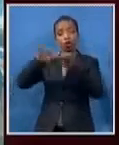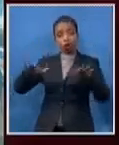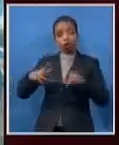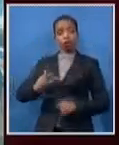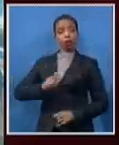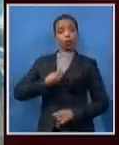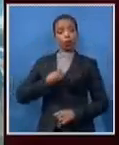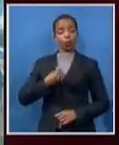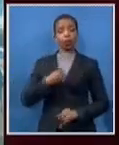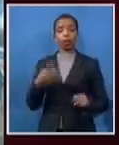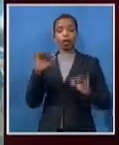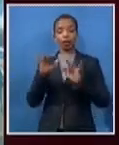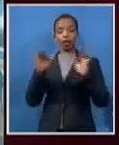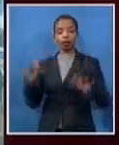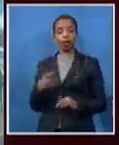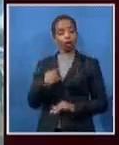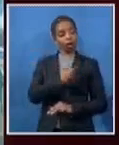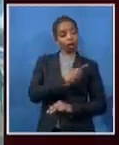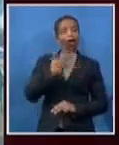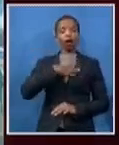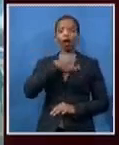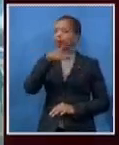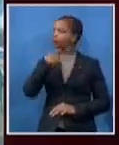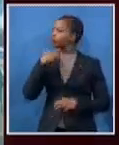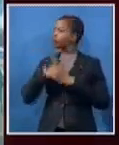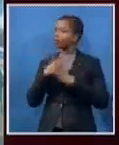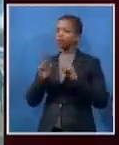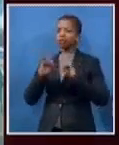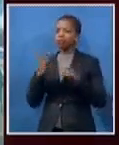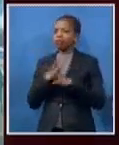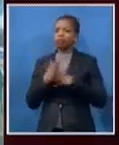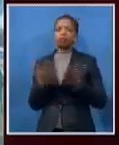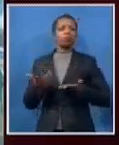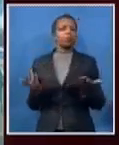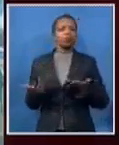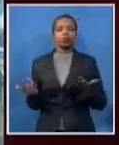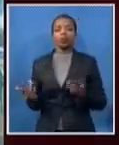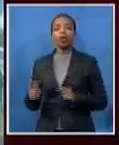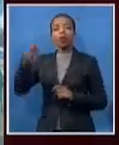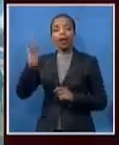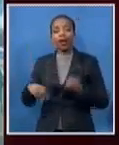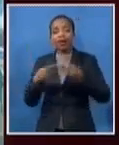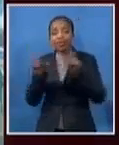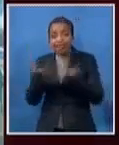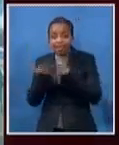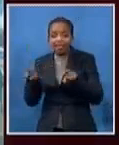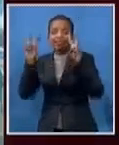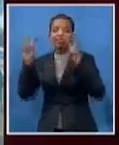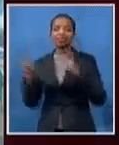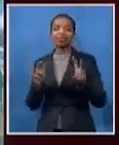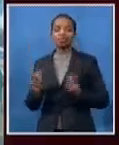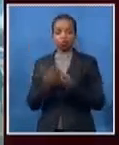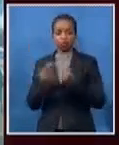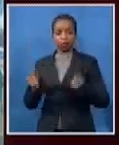find a job, we have to deal with this issue on scale. So we've got to get lots and lots and lots